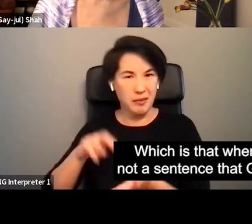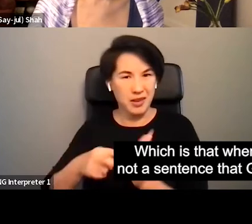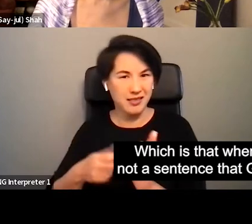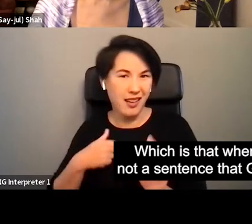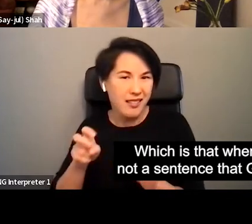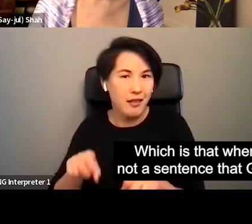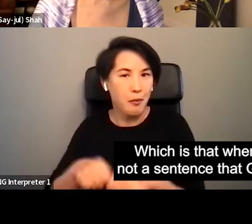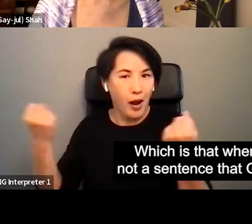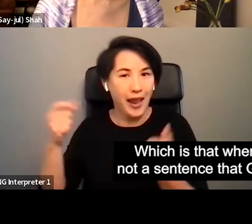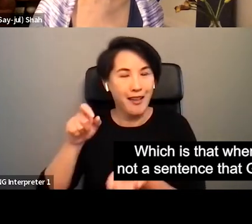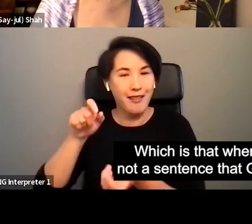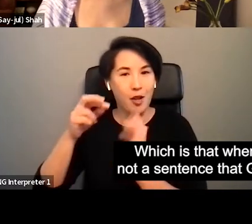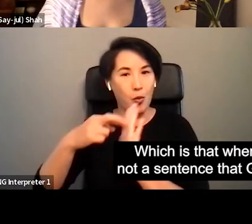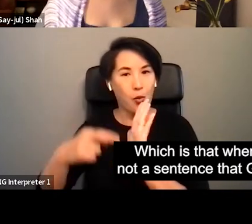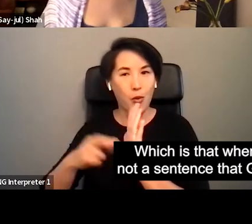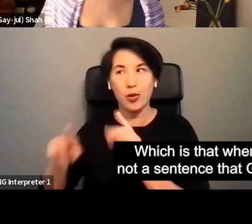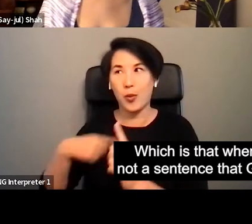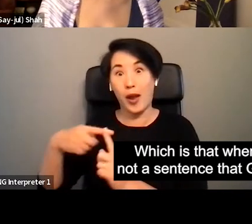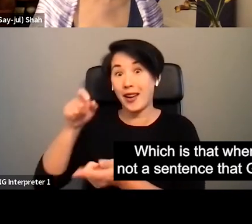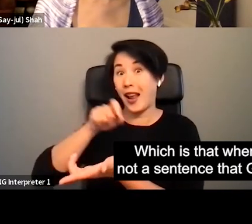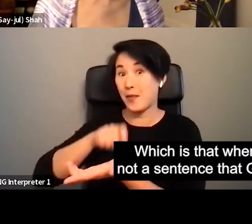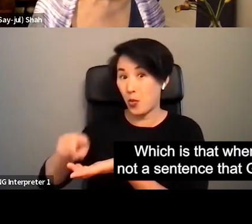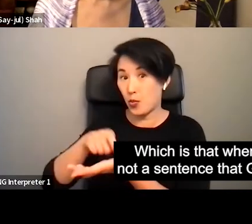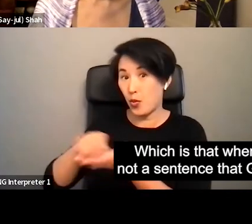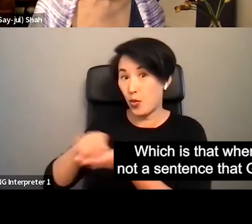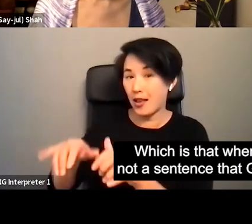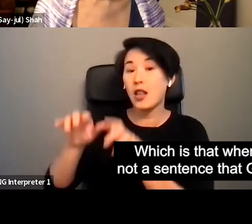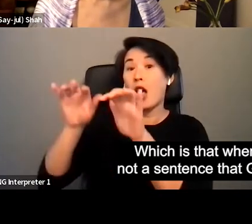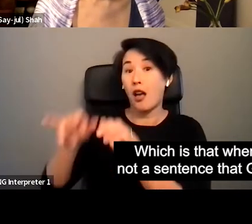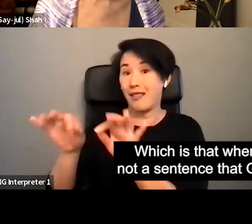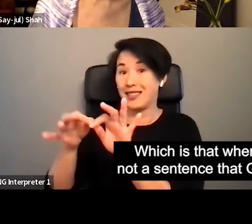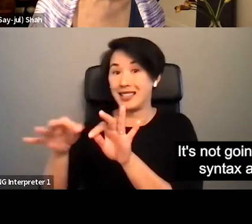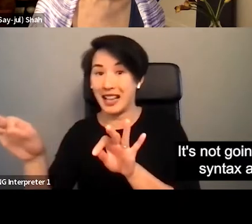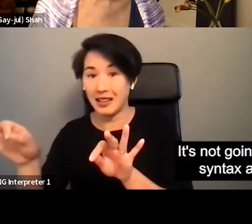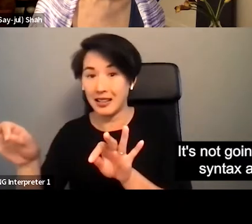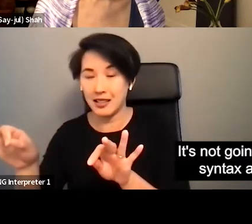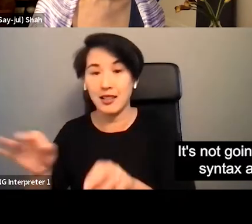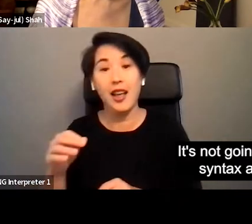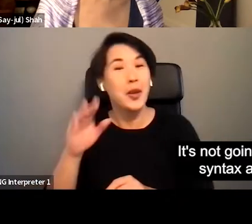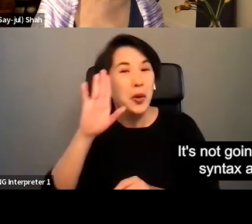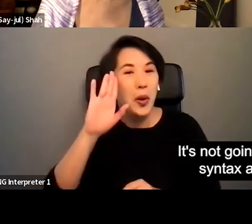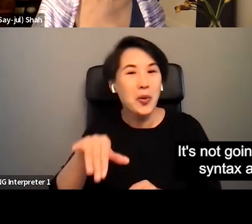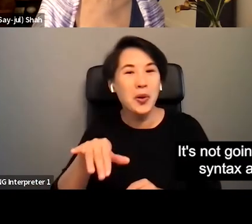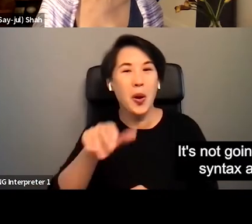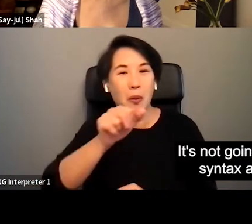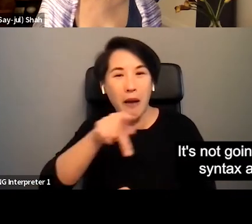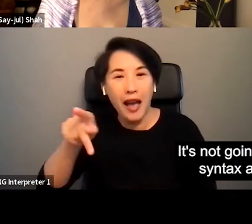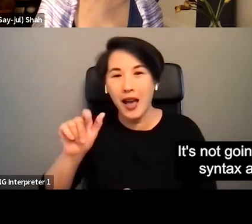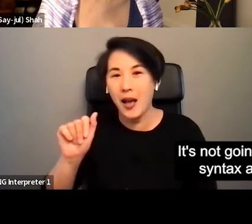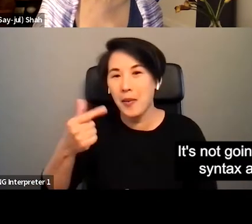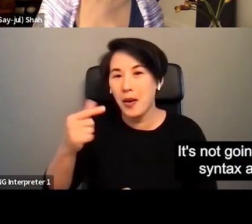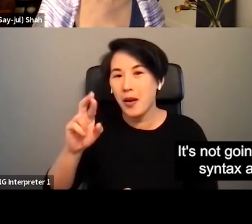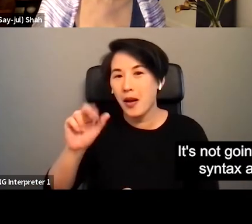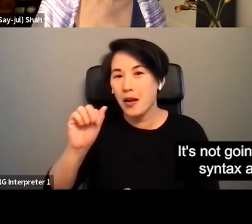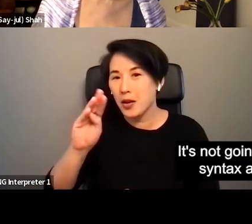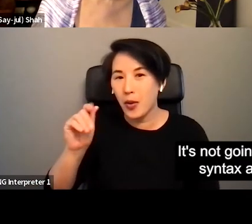that when I write a sentence, it's not a sentence that Grammarly is gonna like. It's just not gonna have